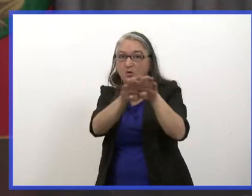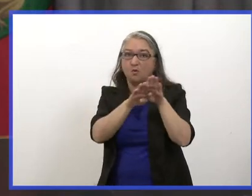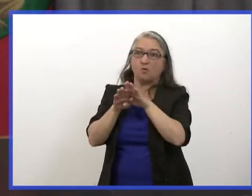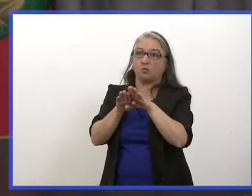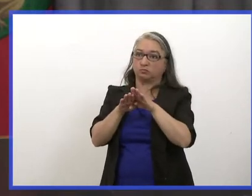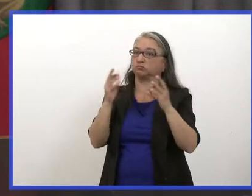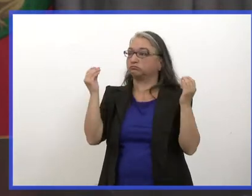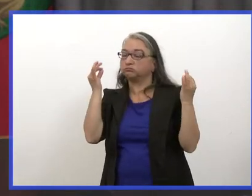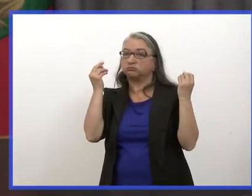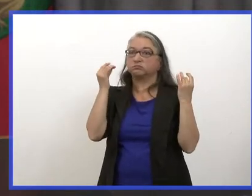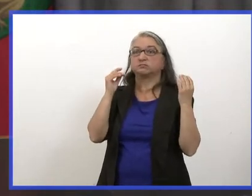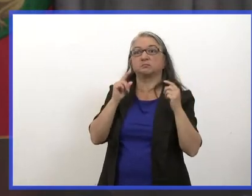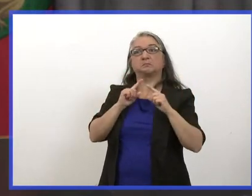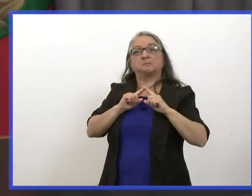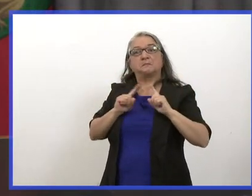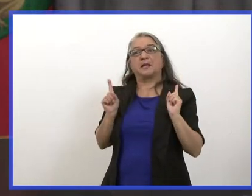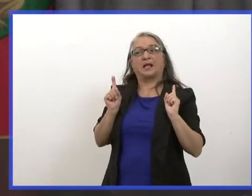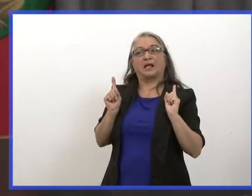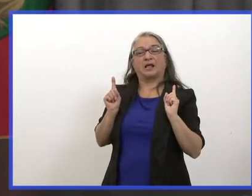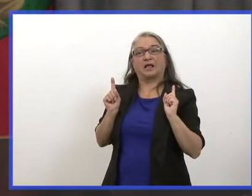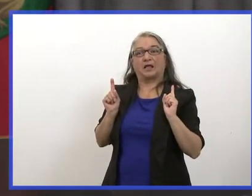just really shifting